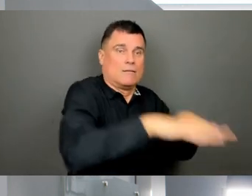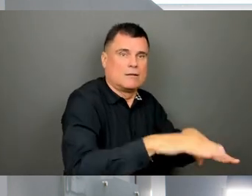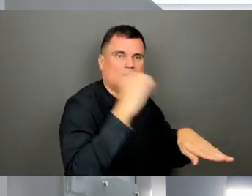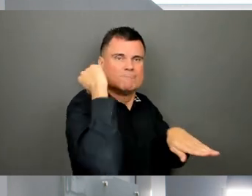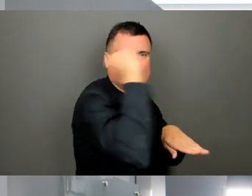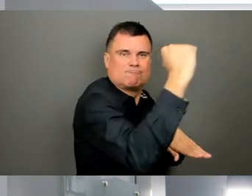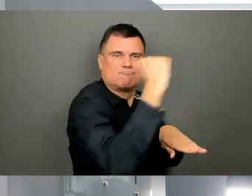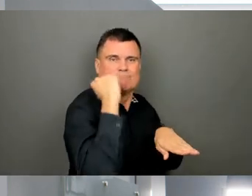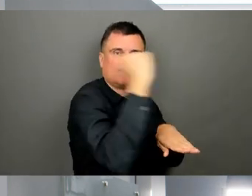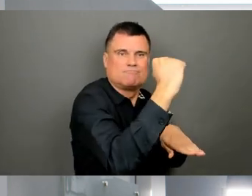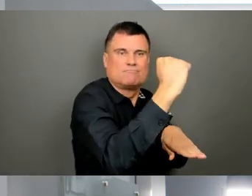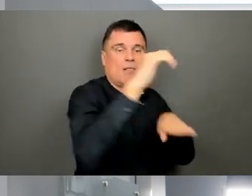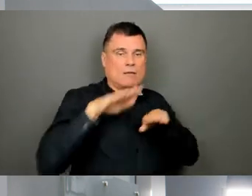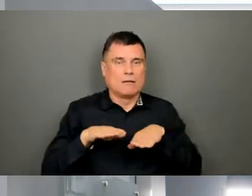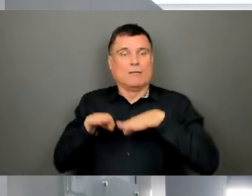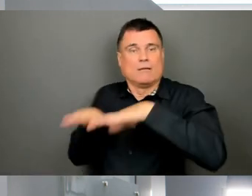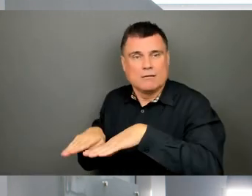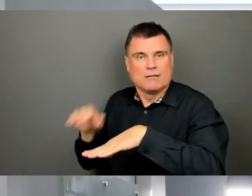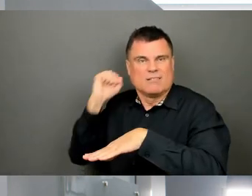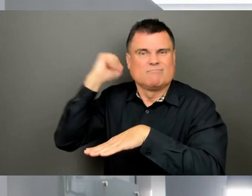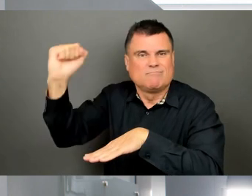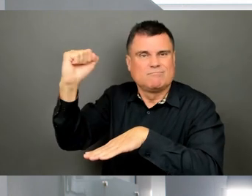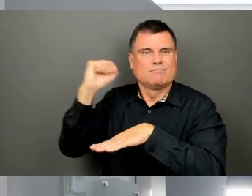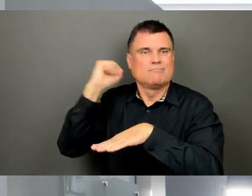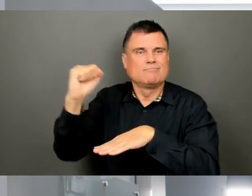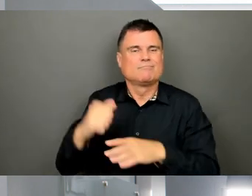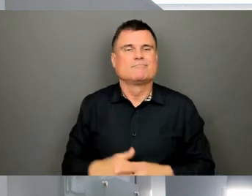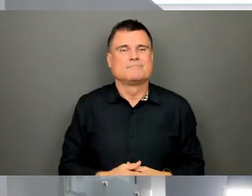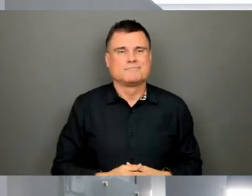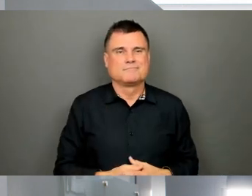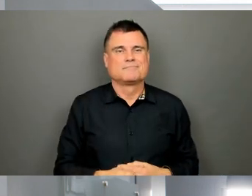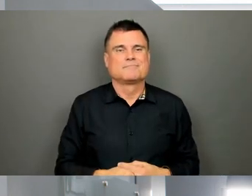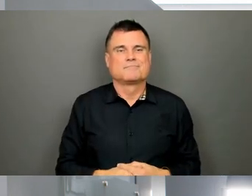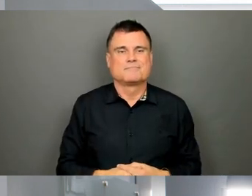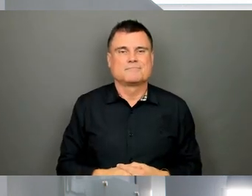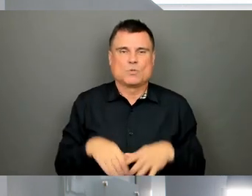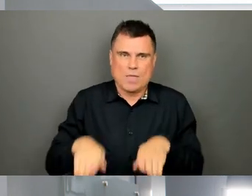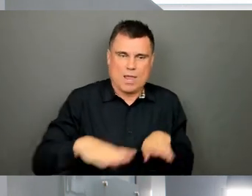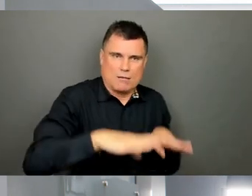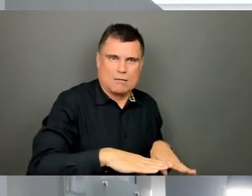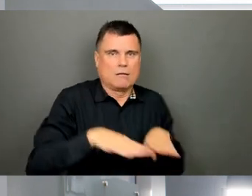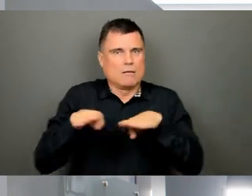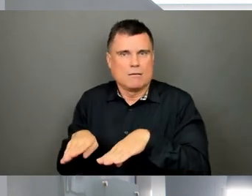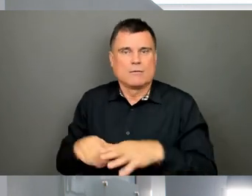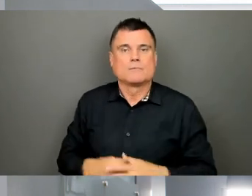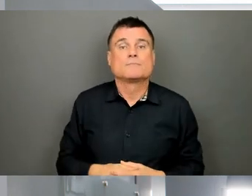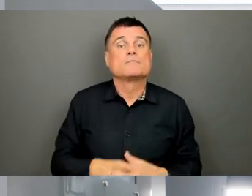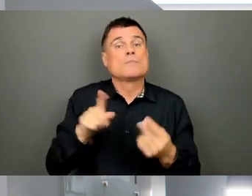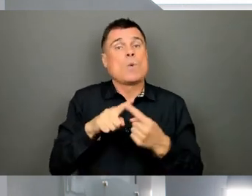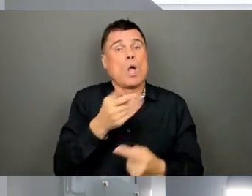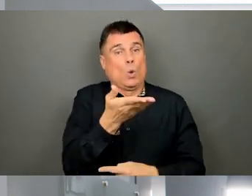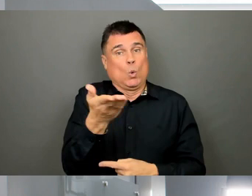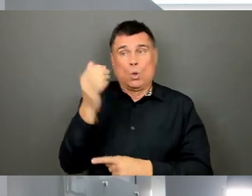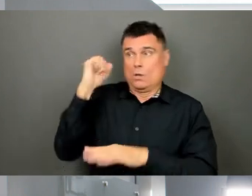And then you're pumping your arm like to the direction that you're going. And then you jump. Every time you